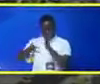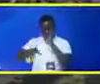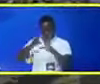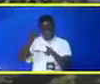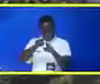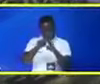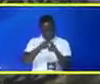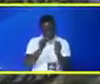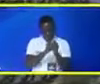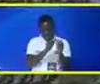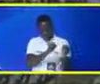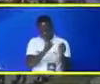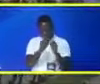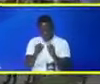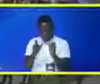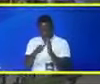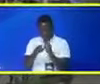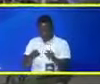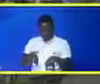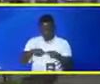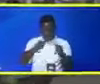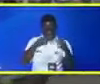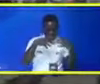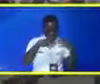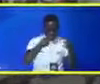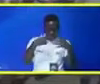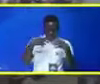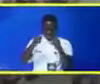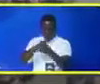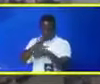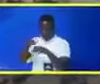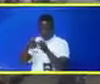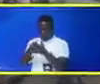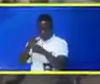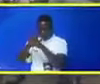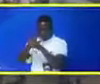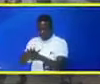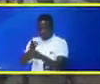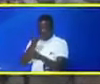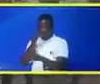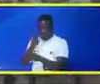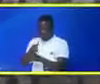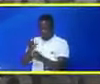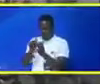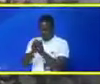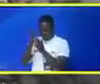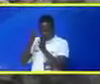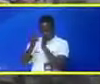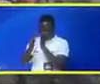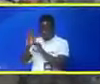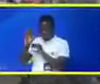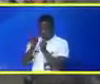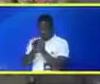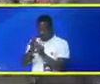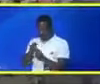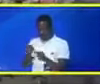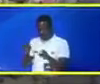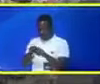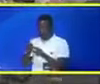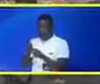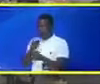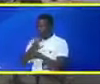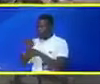with power, and he went about healing all day that were oppressed of the devil, for God was with him. I rebuke